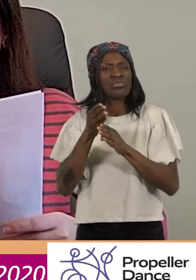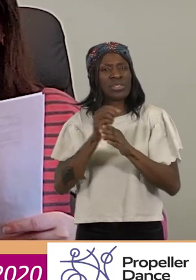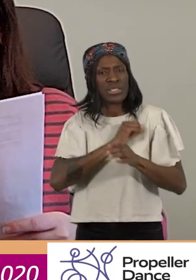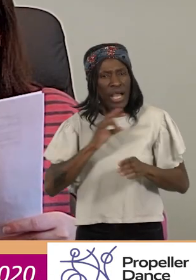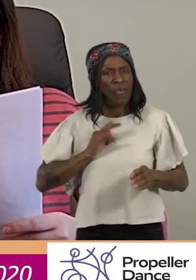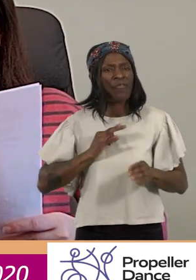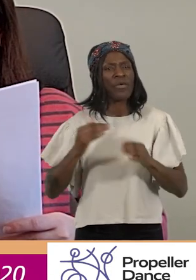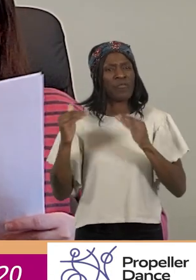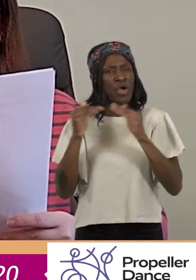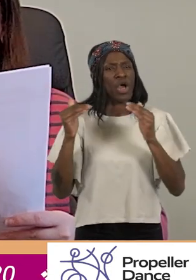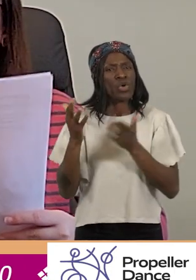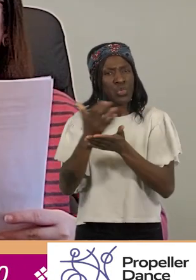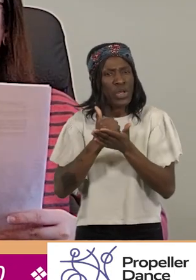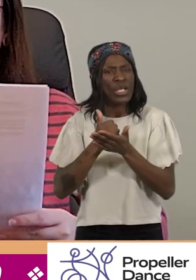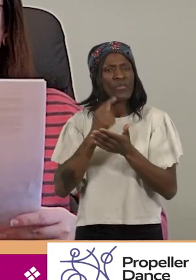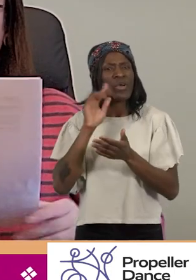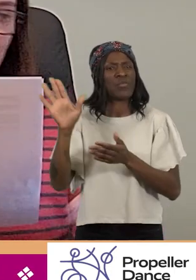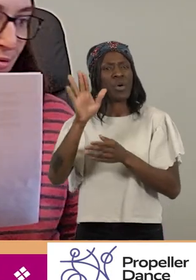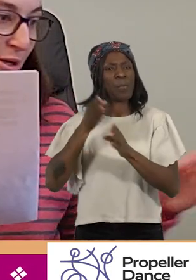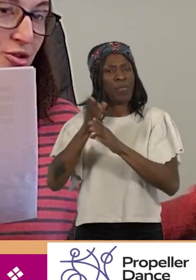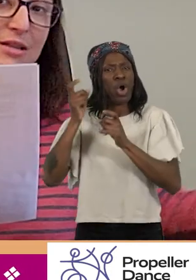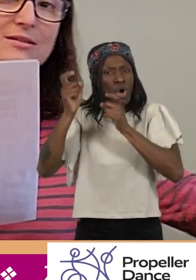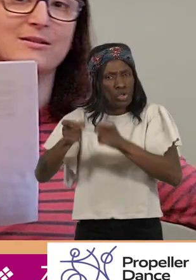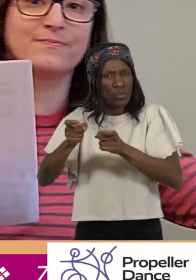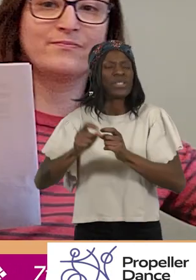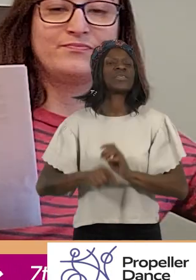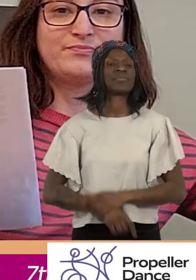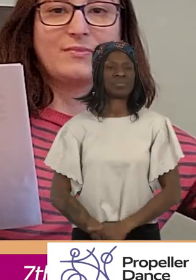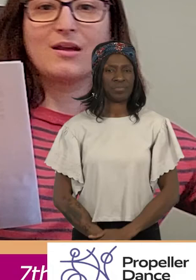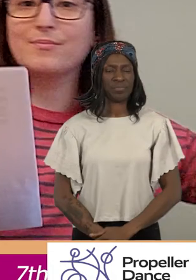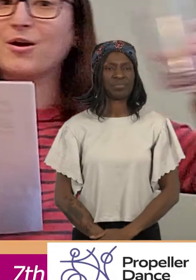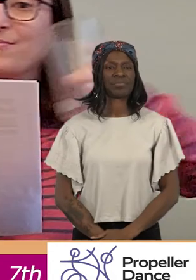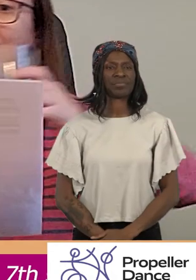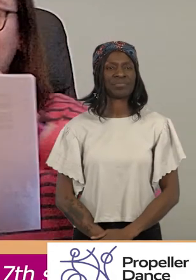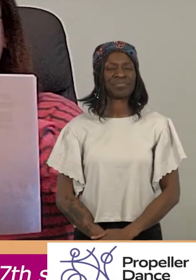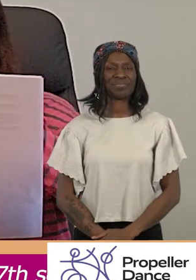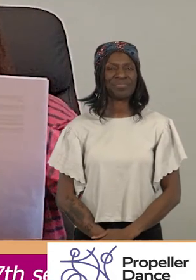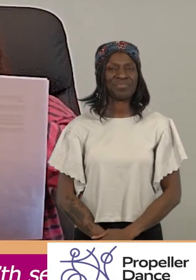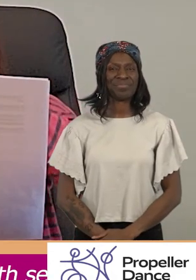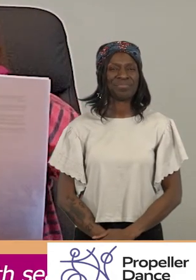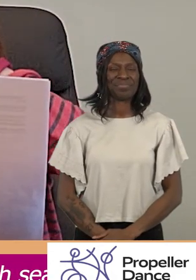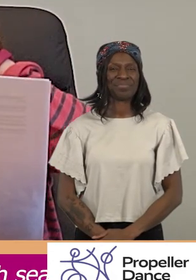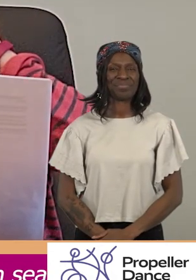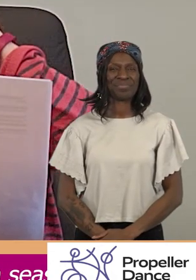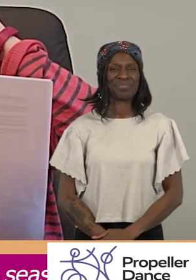are paid fair wages for their professional contributions. Pardon me.